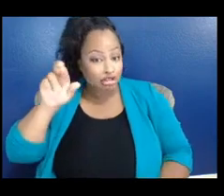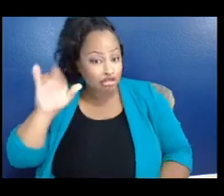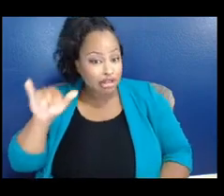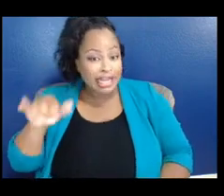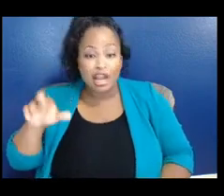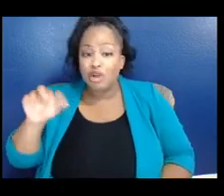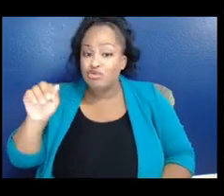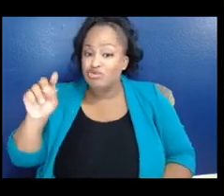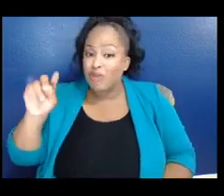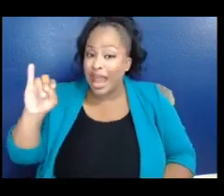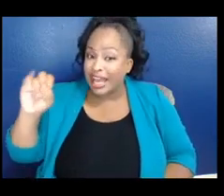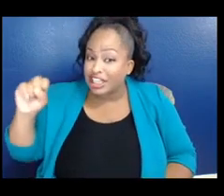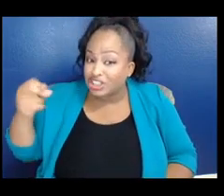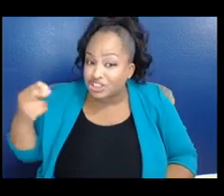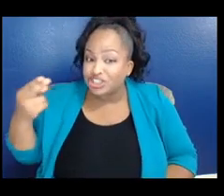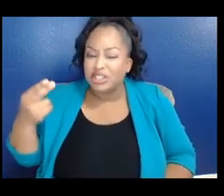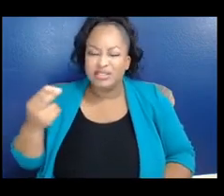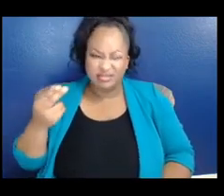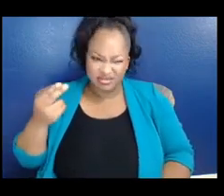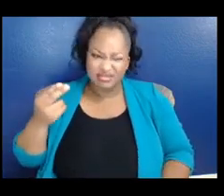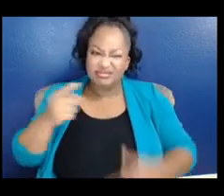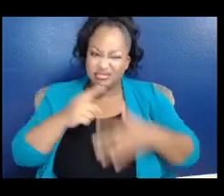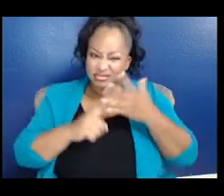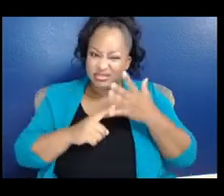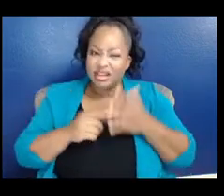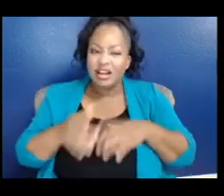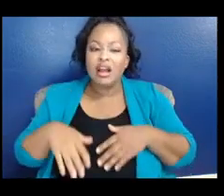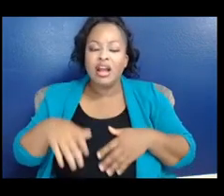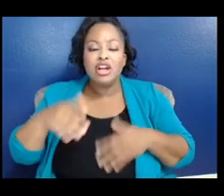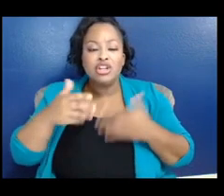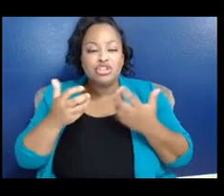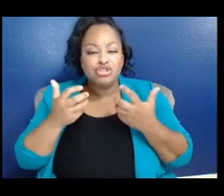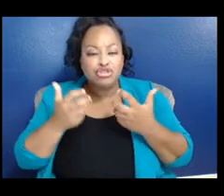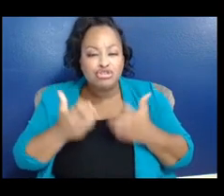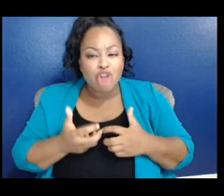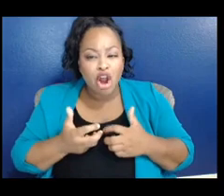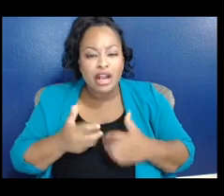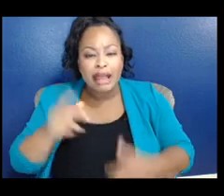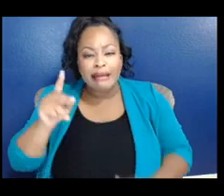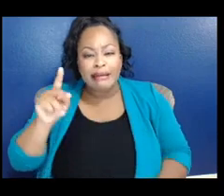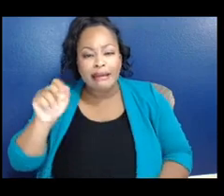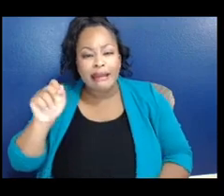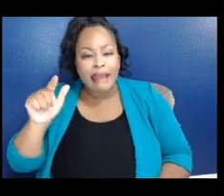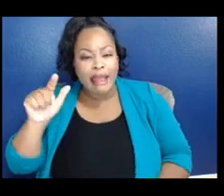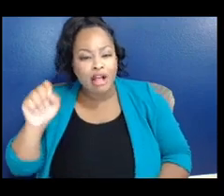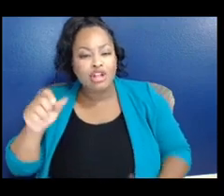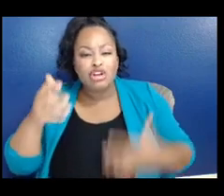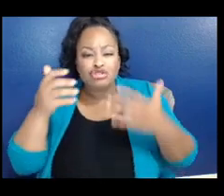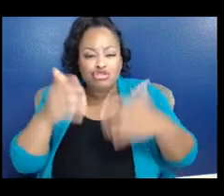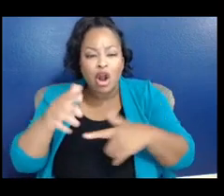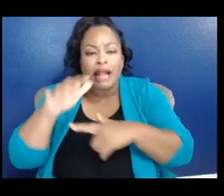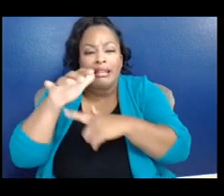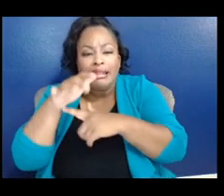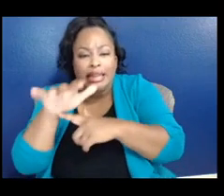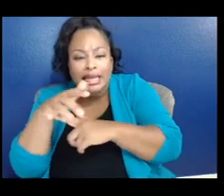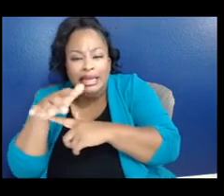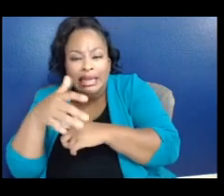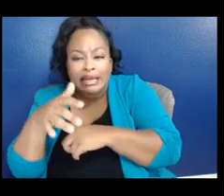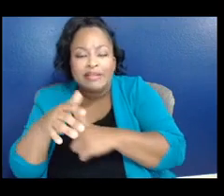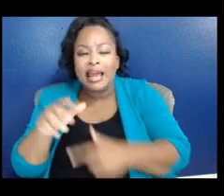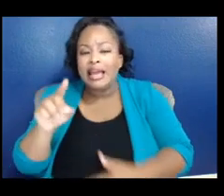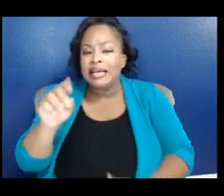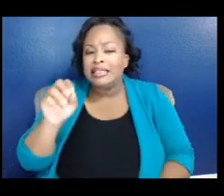radish. These are just some of the things. Go for the dark Jacinto kale, the dark leafy greens, the callaloo and the